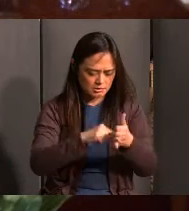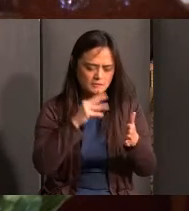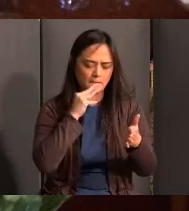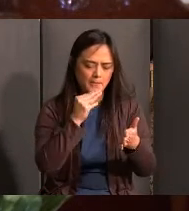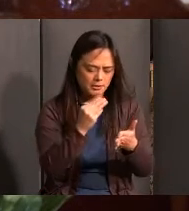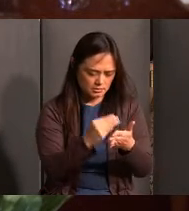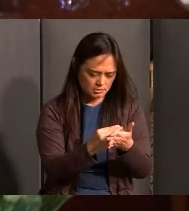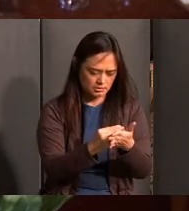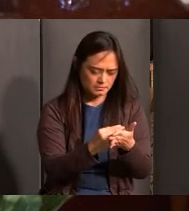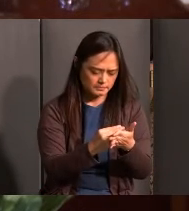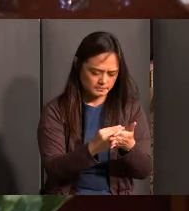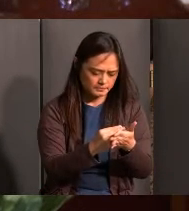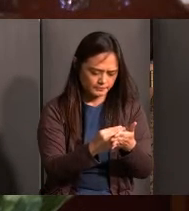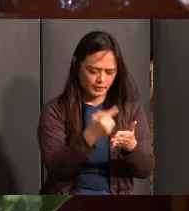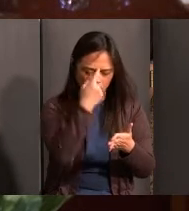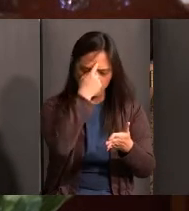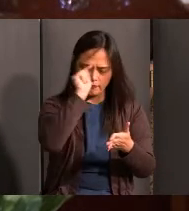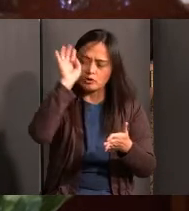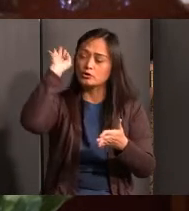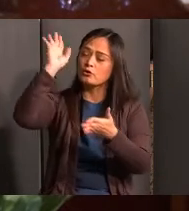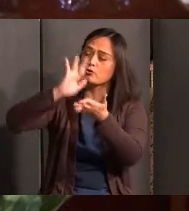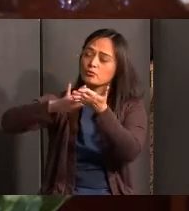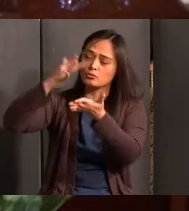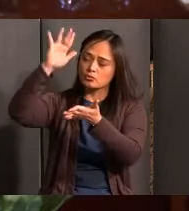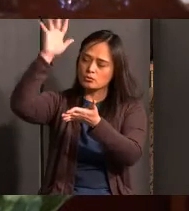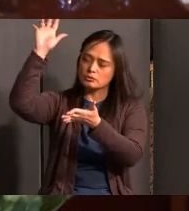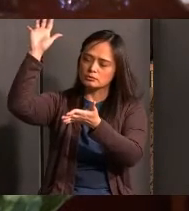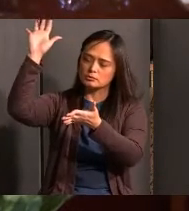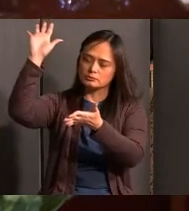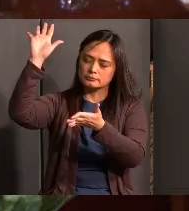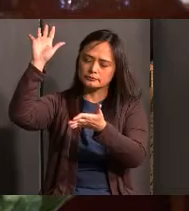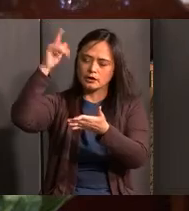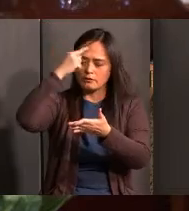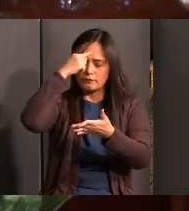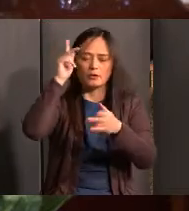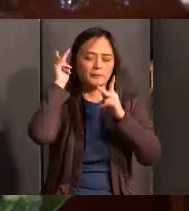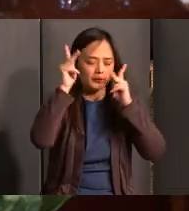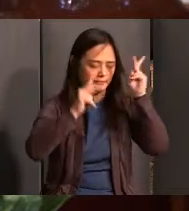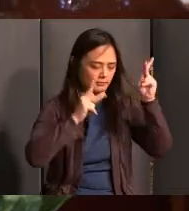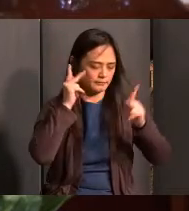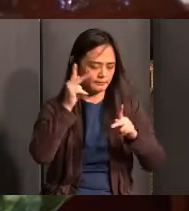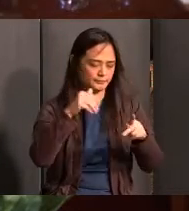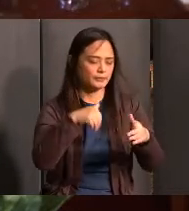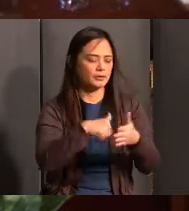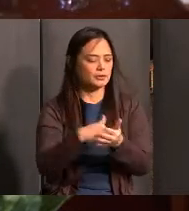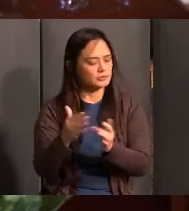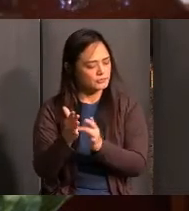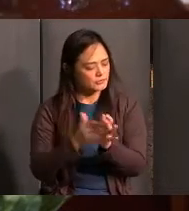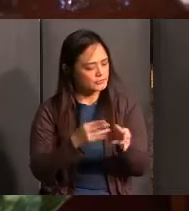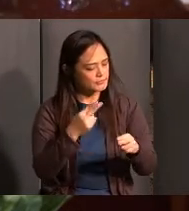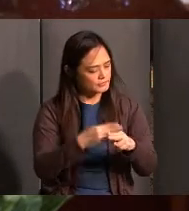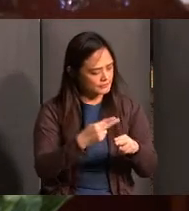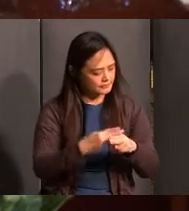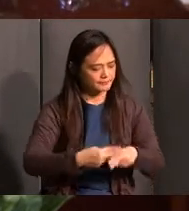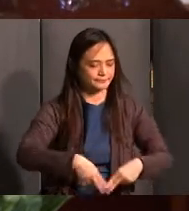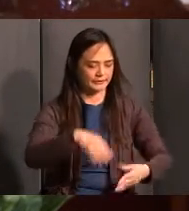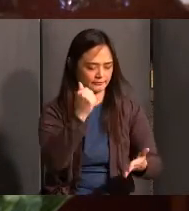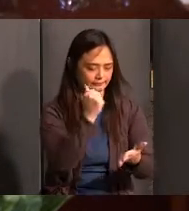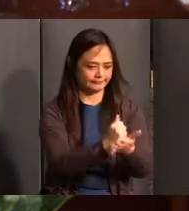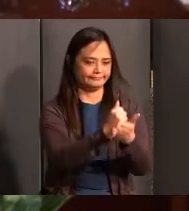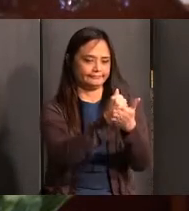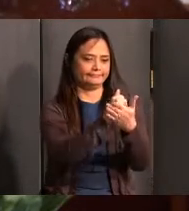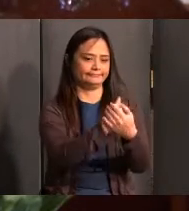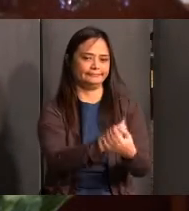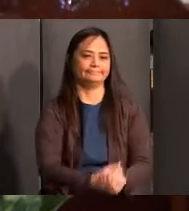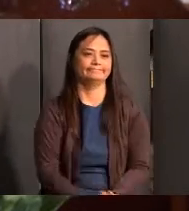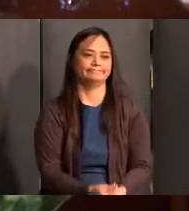ito. For your own glory, Heavenly Father, and for your people's sake, this we pray in Jesus' name. Amen.